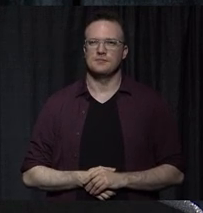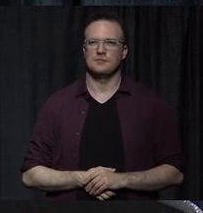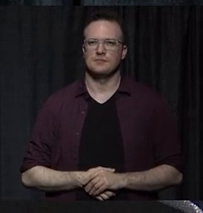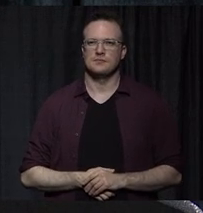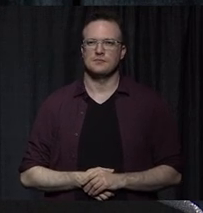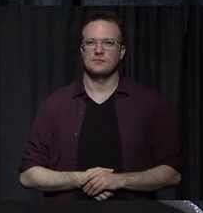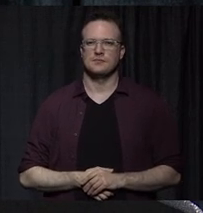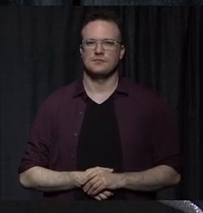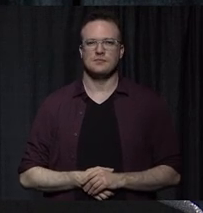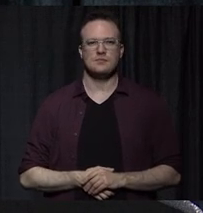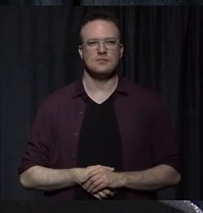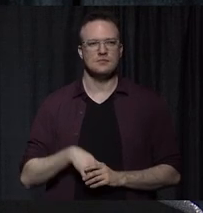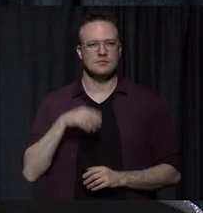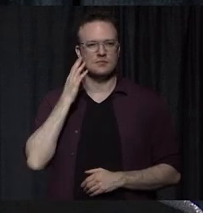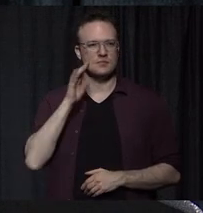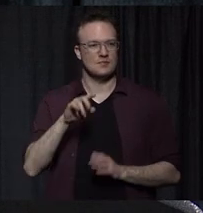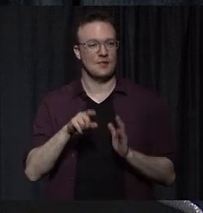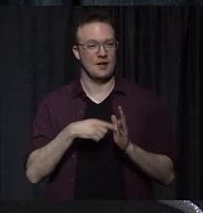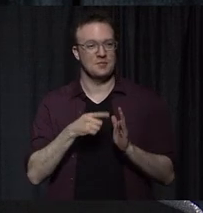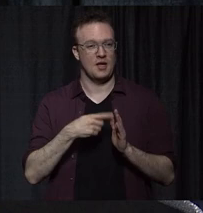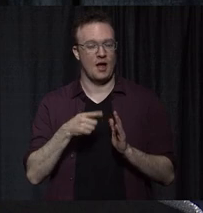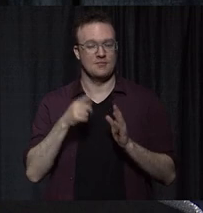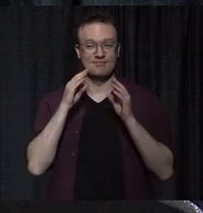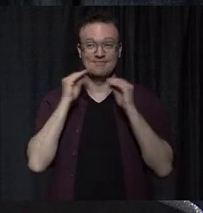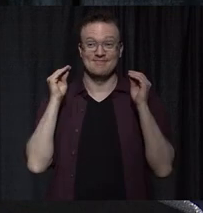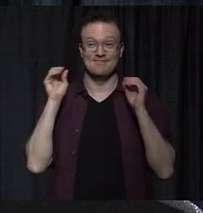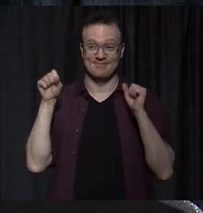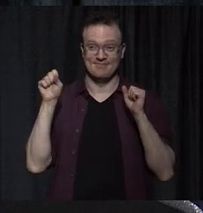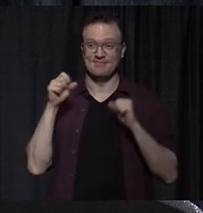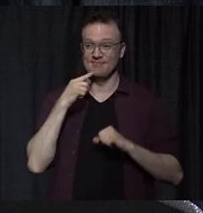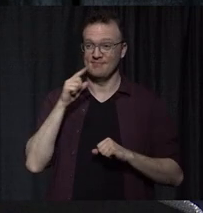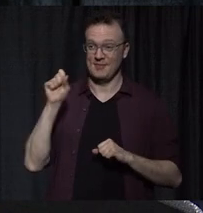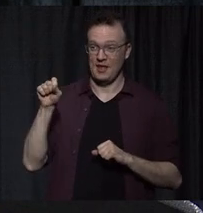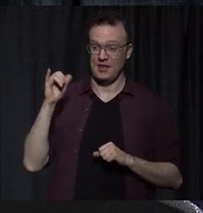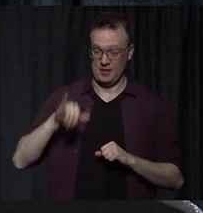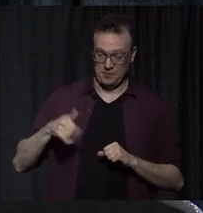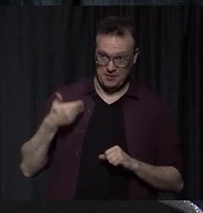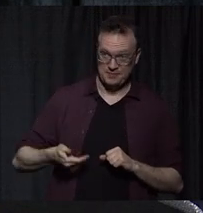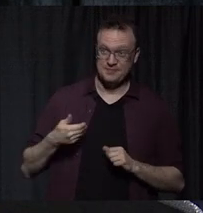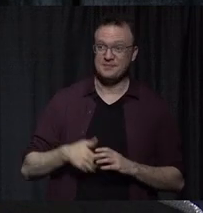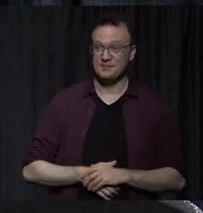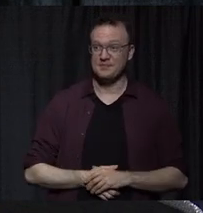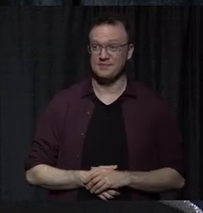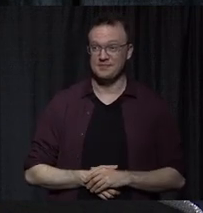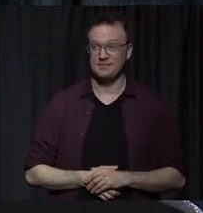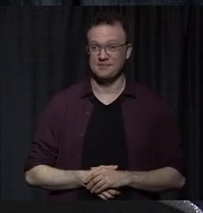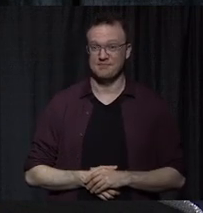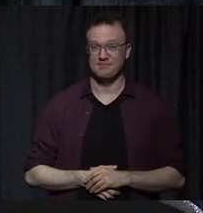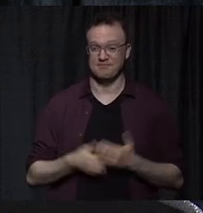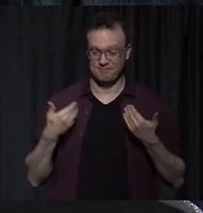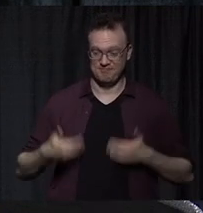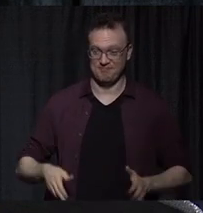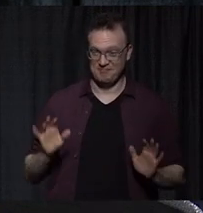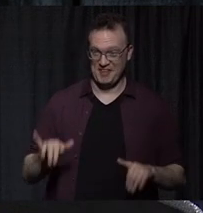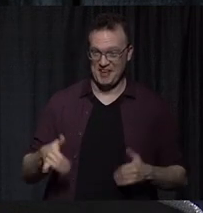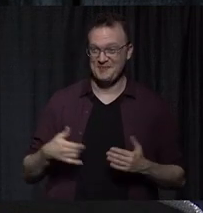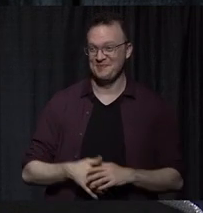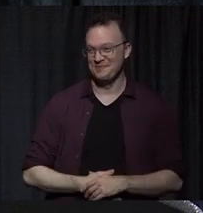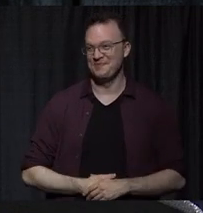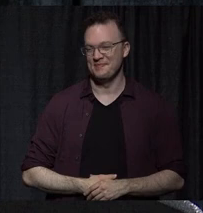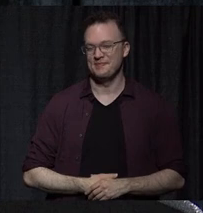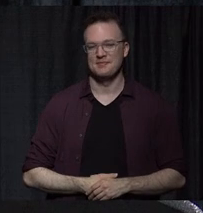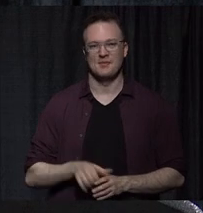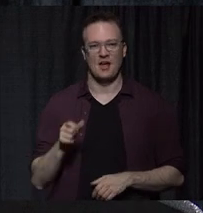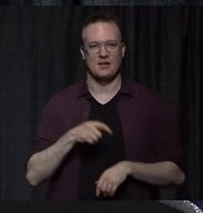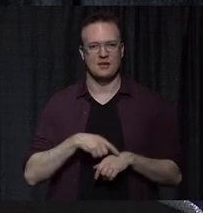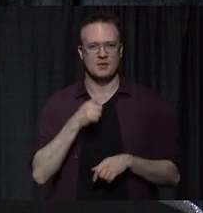you know, sometimes it's okay to just smile and nod and say, yes, it's me. I'm what you got. And then other times